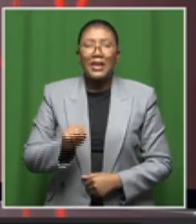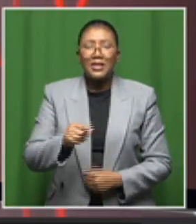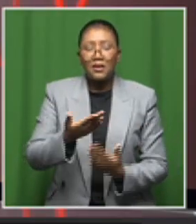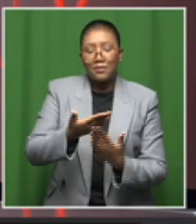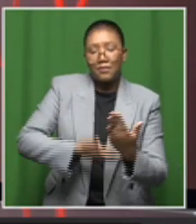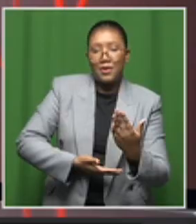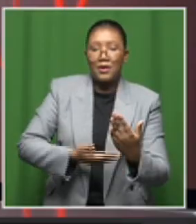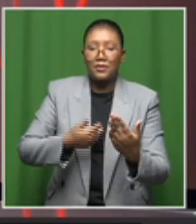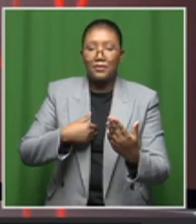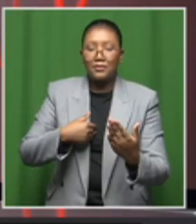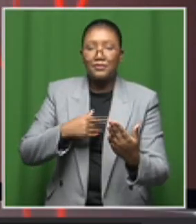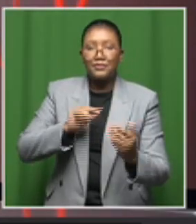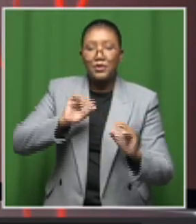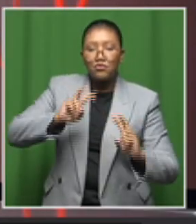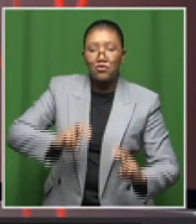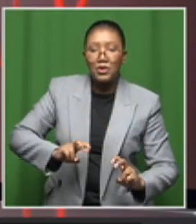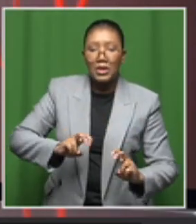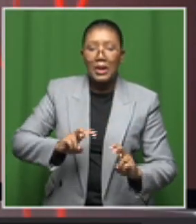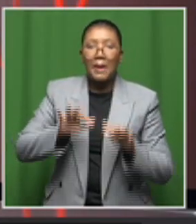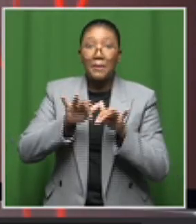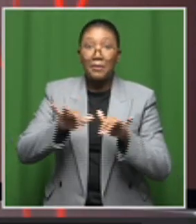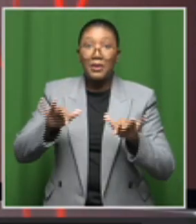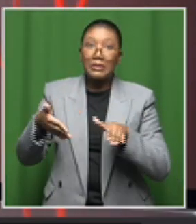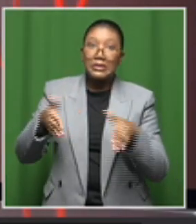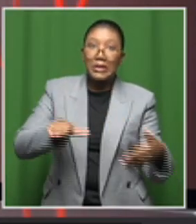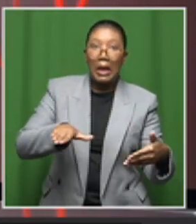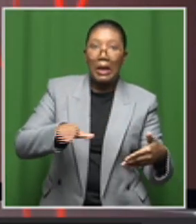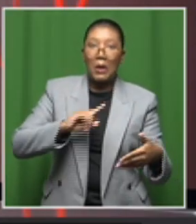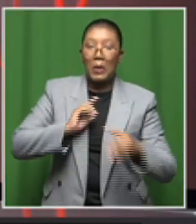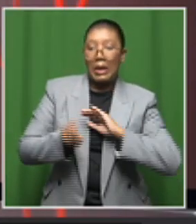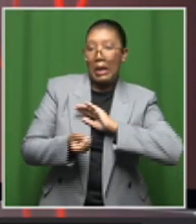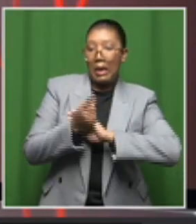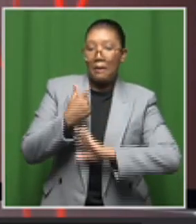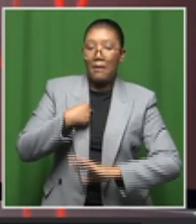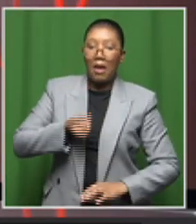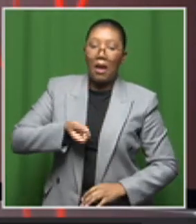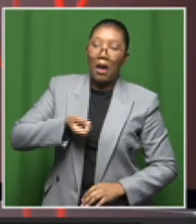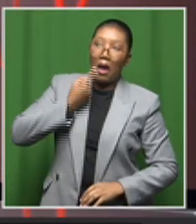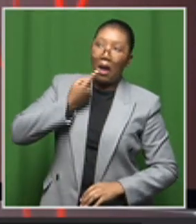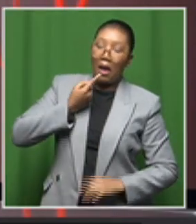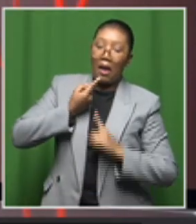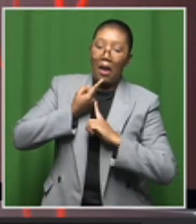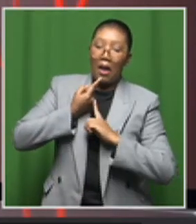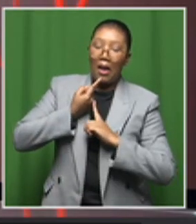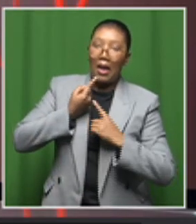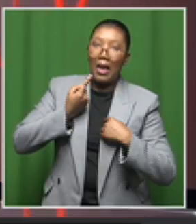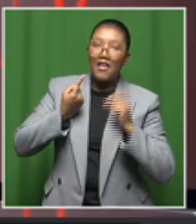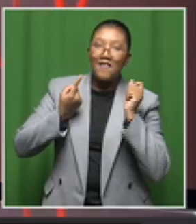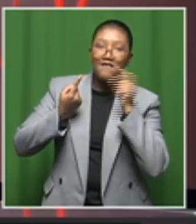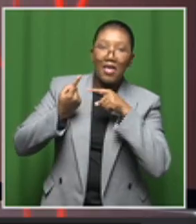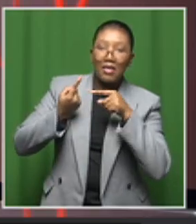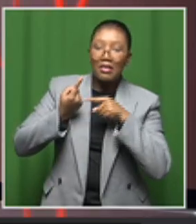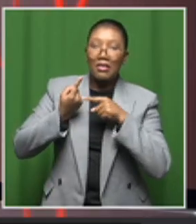many lives have actually been lost or affected due to these substandard medicines we're talking about?